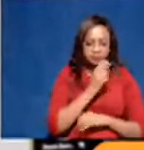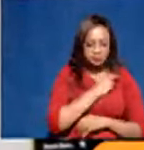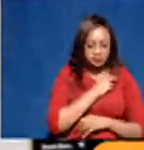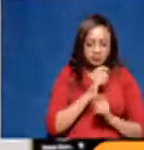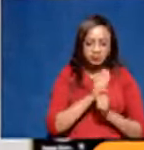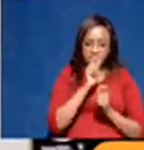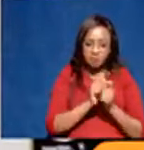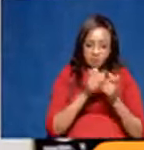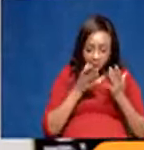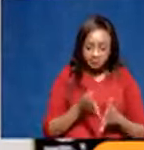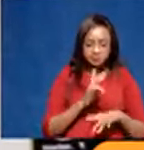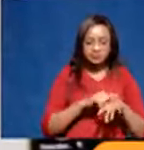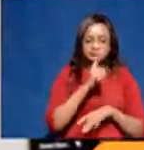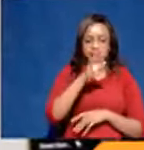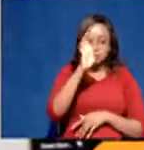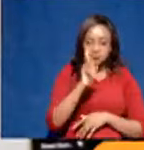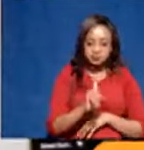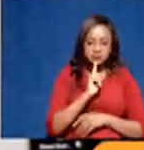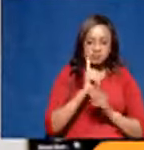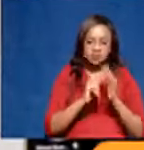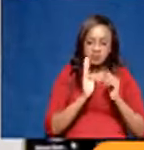the executive, they have been threatening